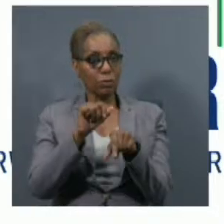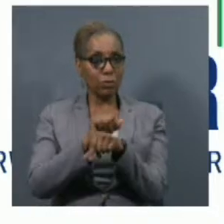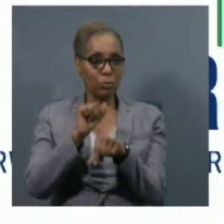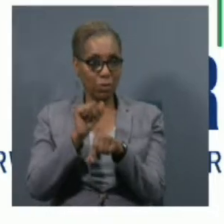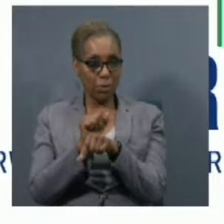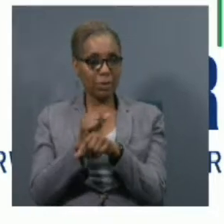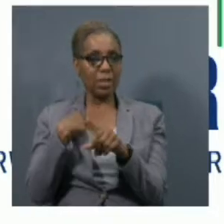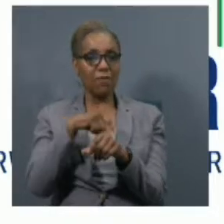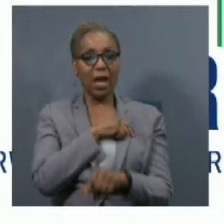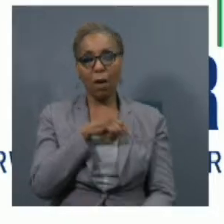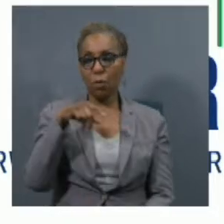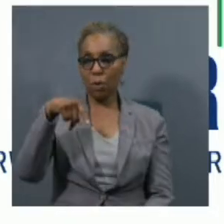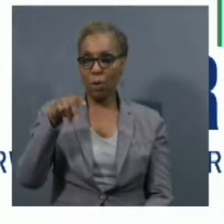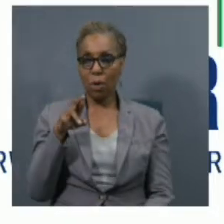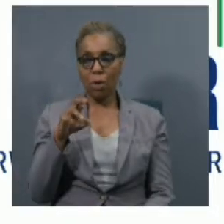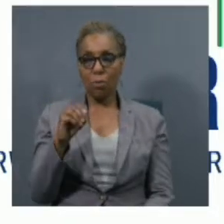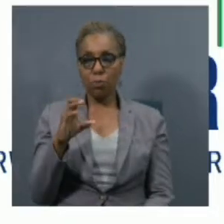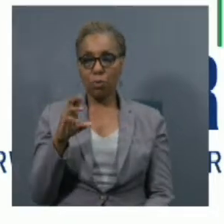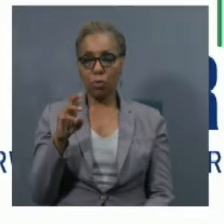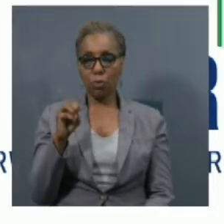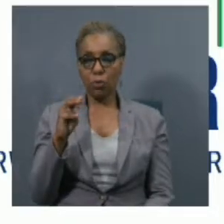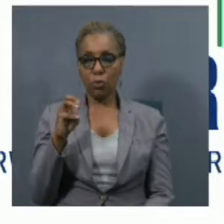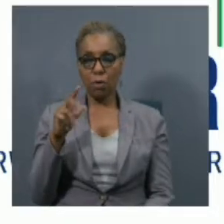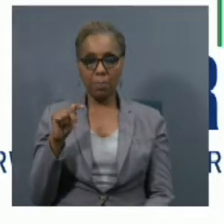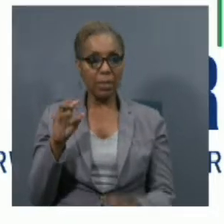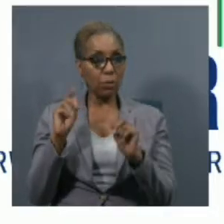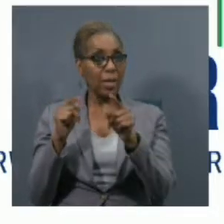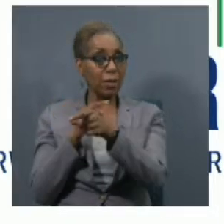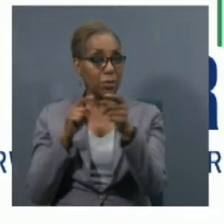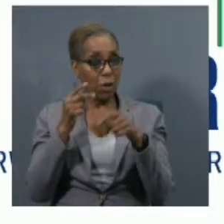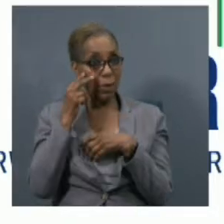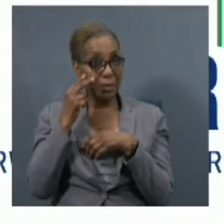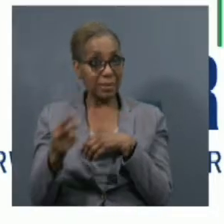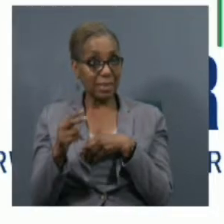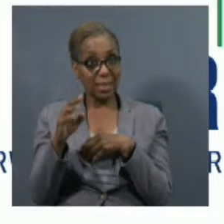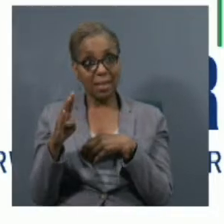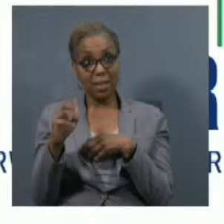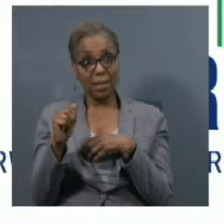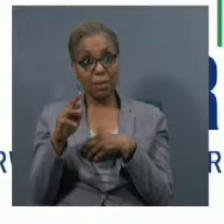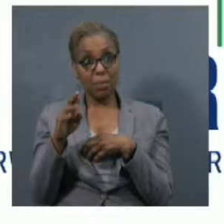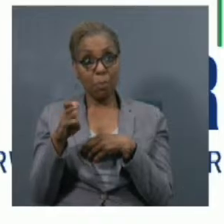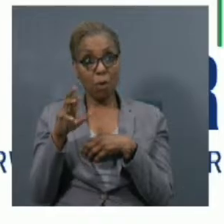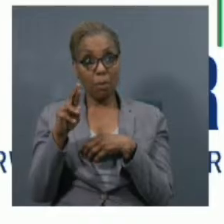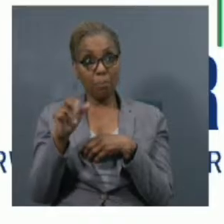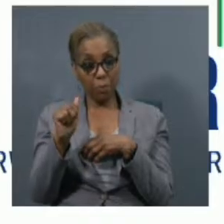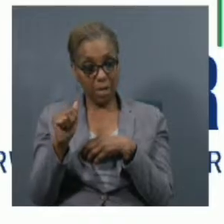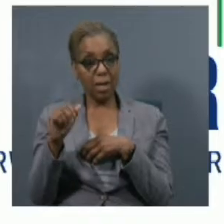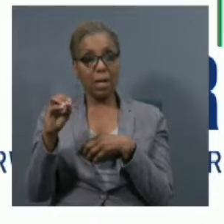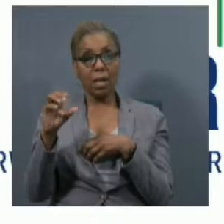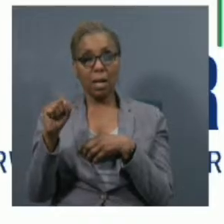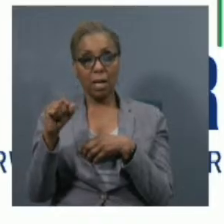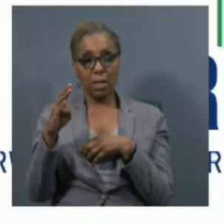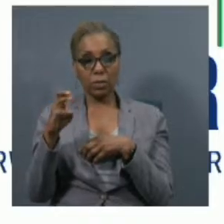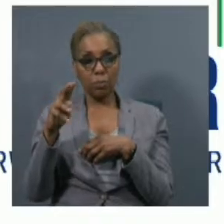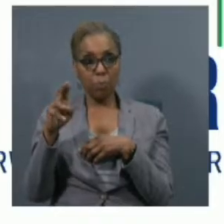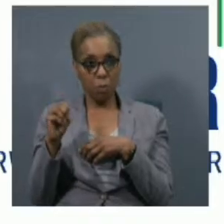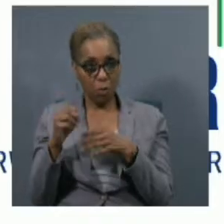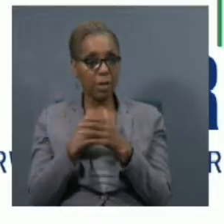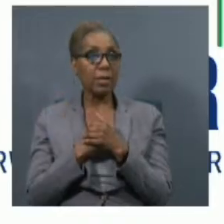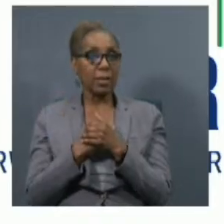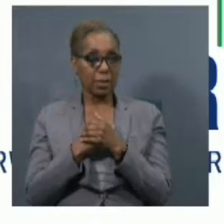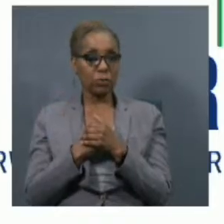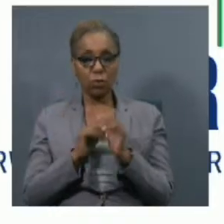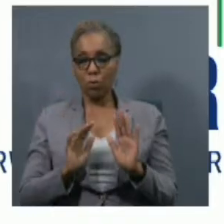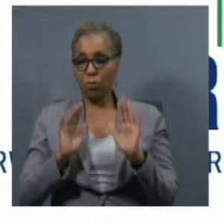our procurement officer. Many of you still see Barbara Osborne up there. That's because she still has her finger in making sure that there was a great transfer